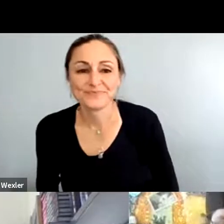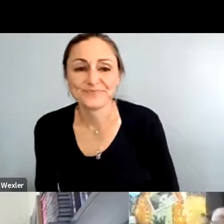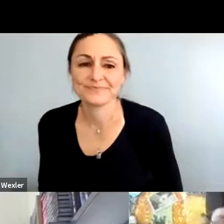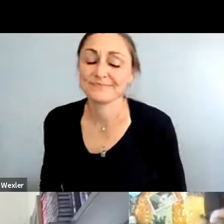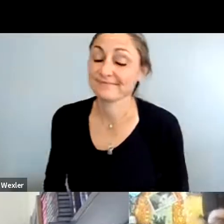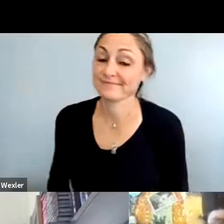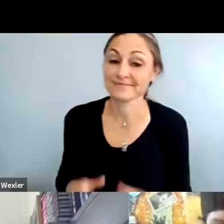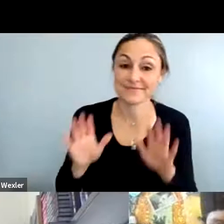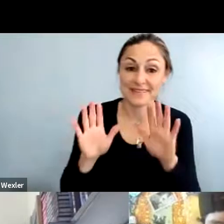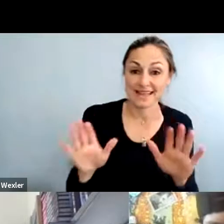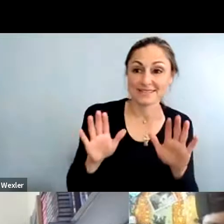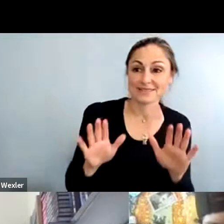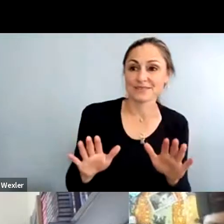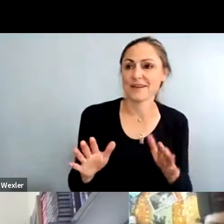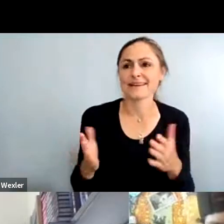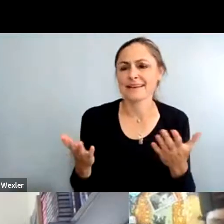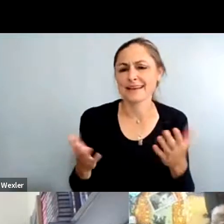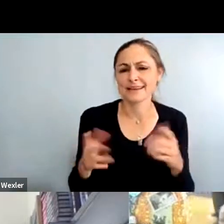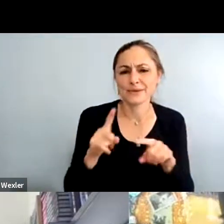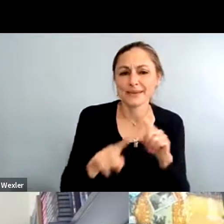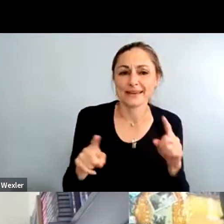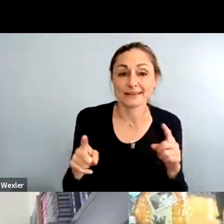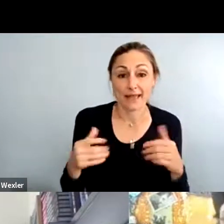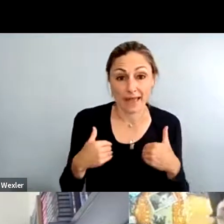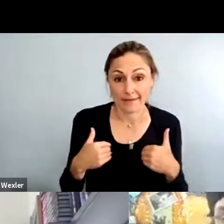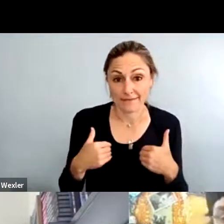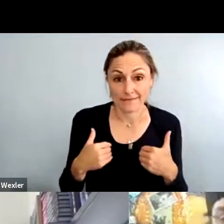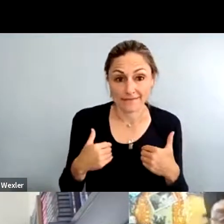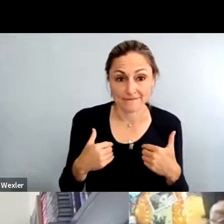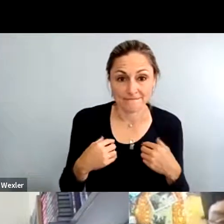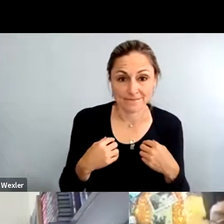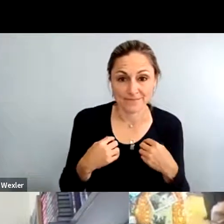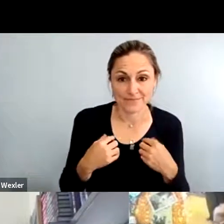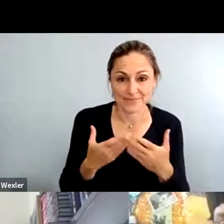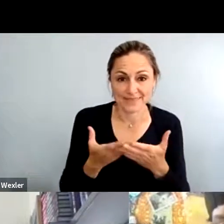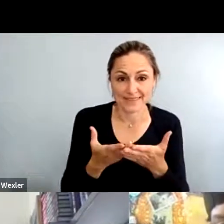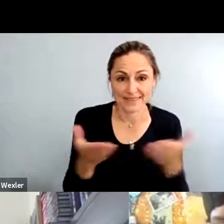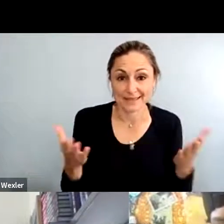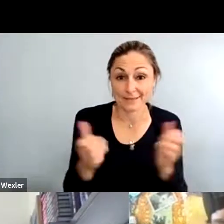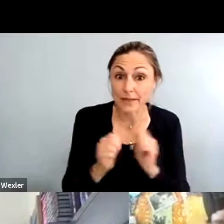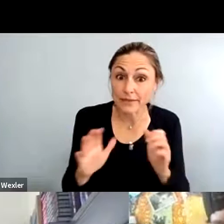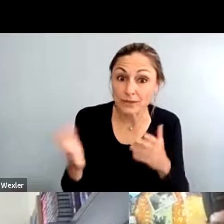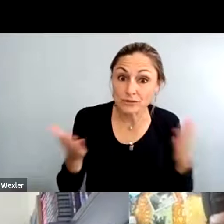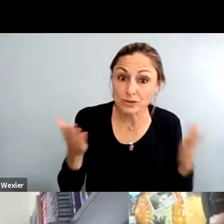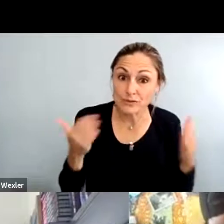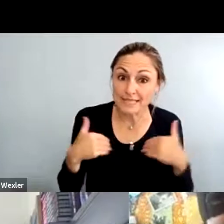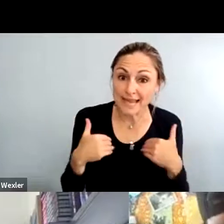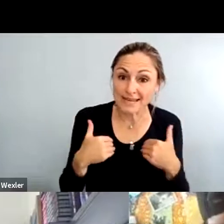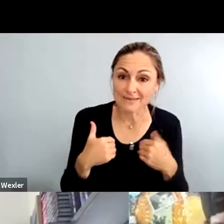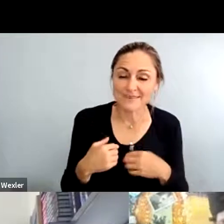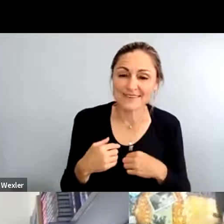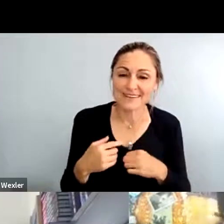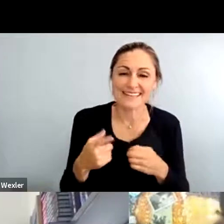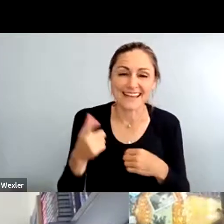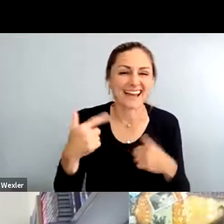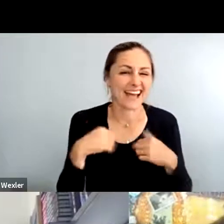That's great. Yes, you can't have your things without your service animal. Right, and this time I put